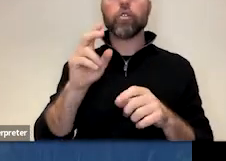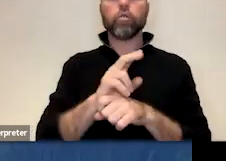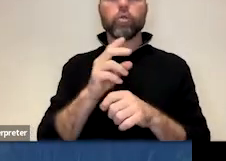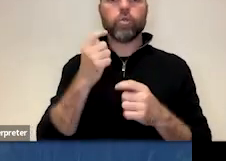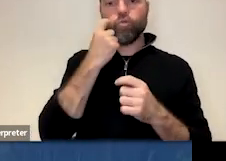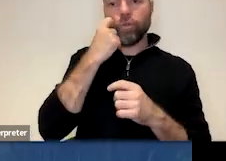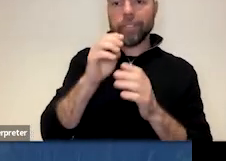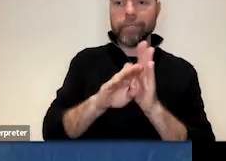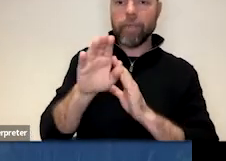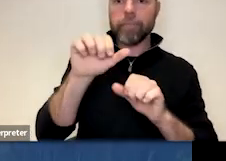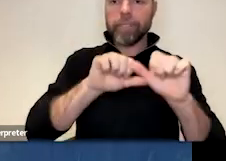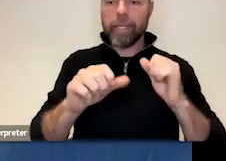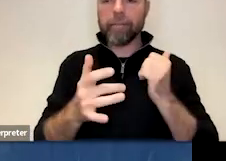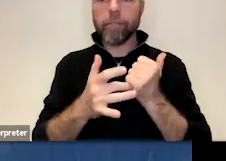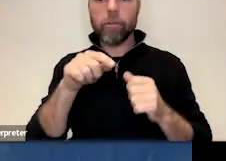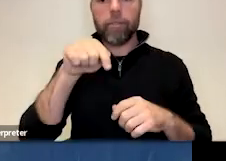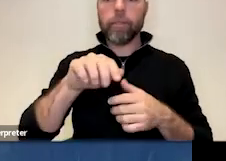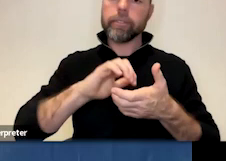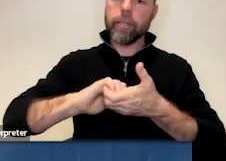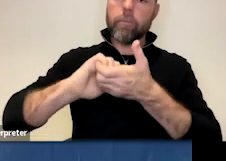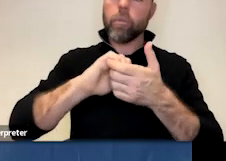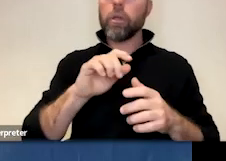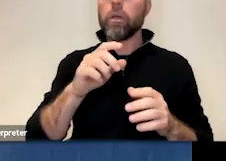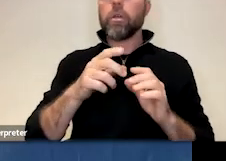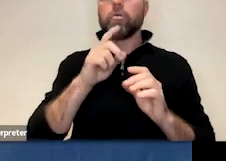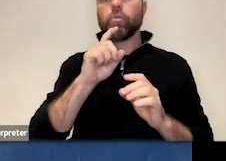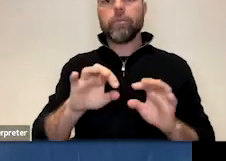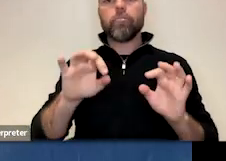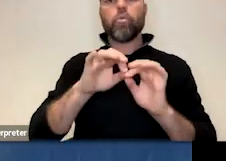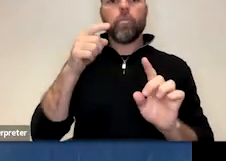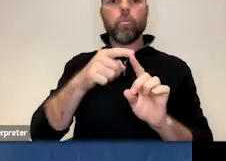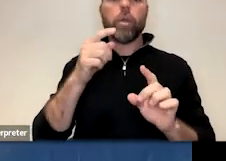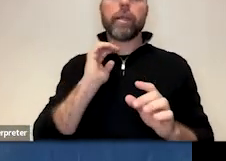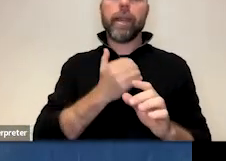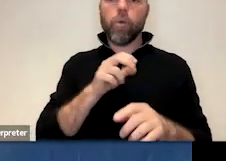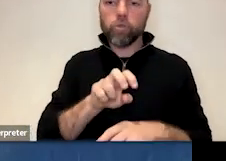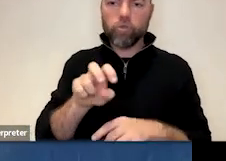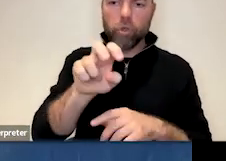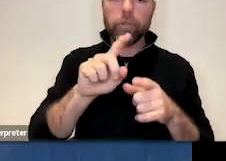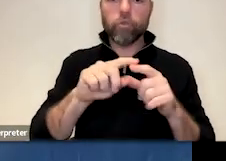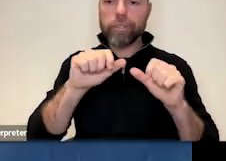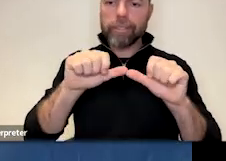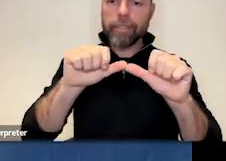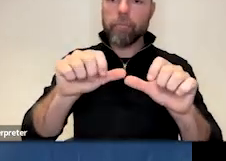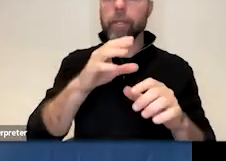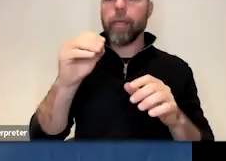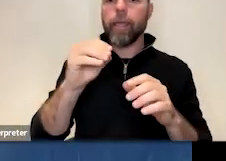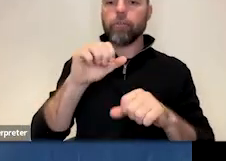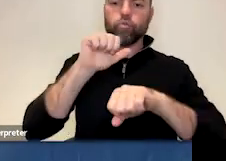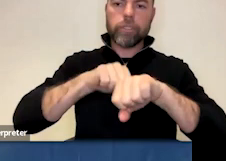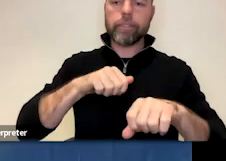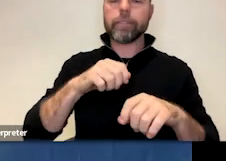and technology, this collaboration marks a pivotal moment in our journey towards sustainability and resilience. The Climate Risk